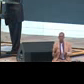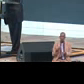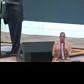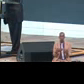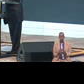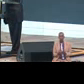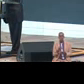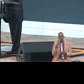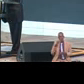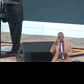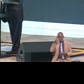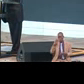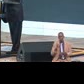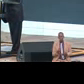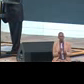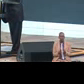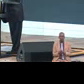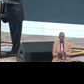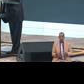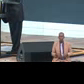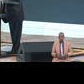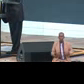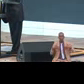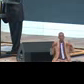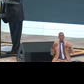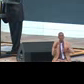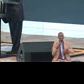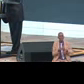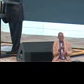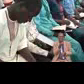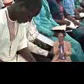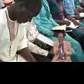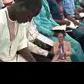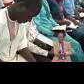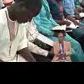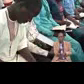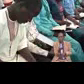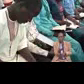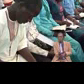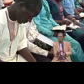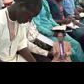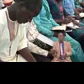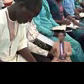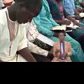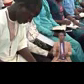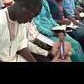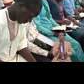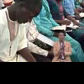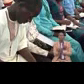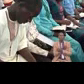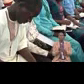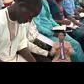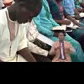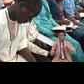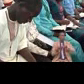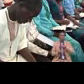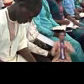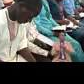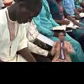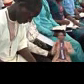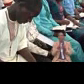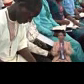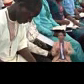he gets angry, and at any little movement, he's a wife beater, and